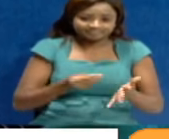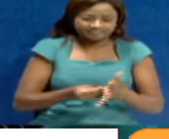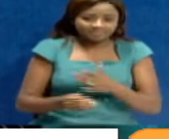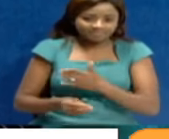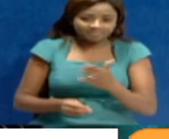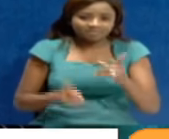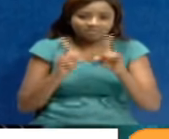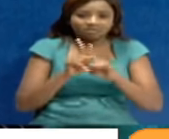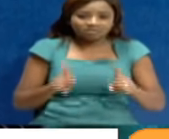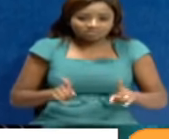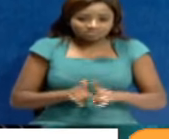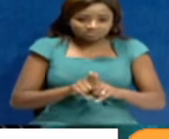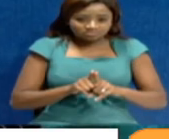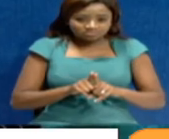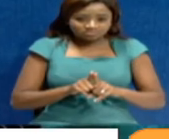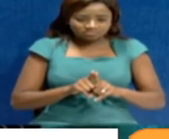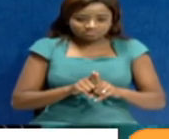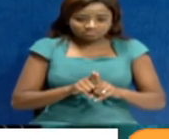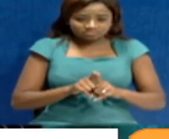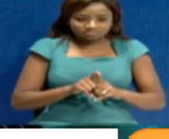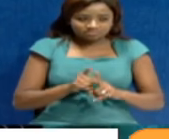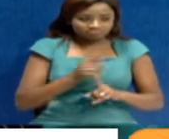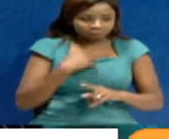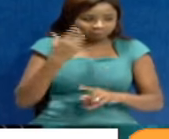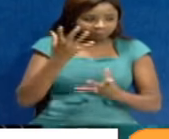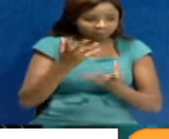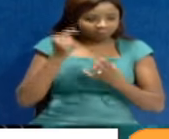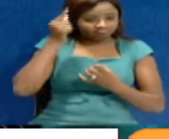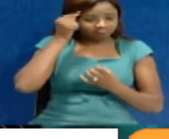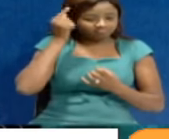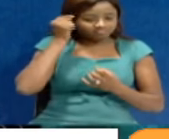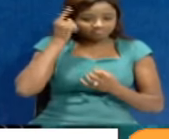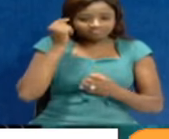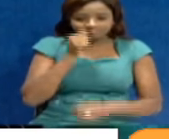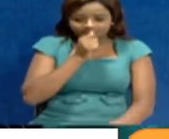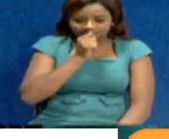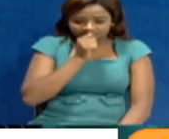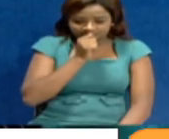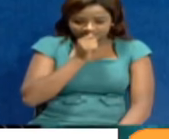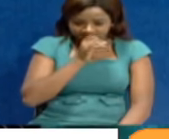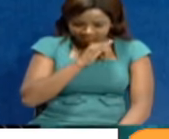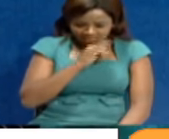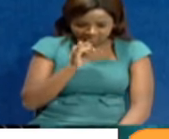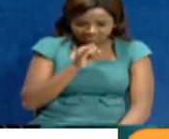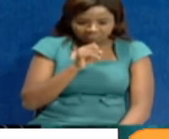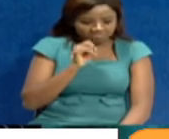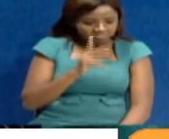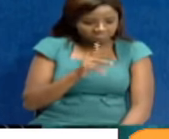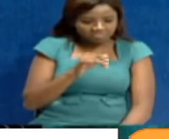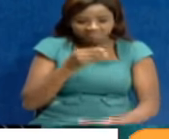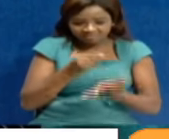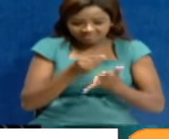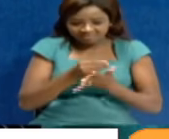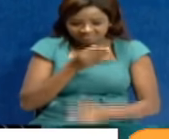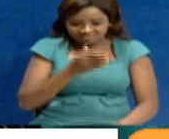Commission ought to have considered the justification. And having been satisfied with the justification and the financial burden and